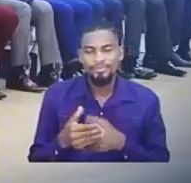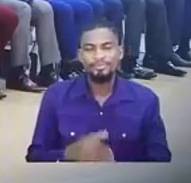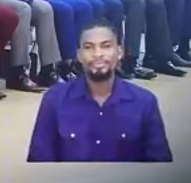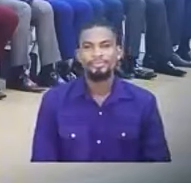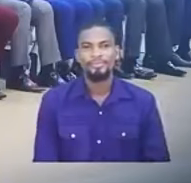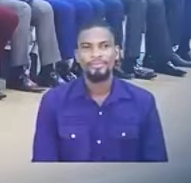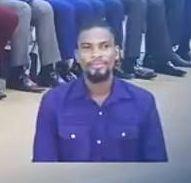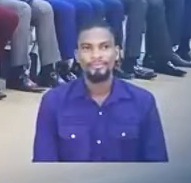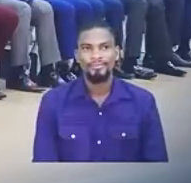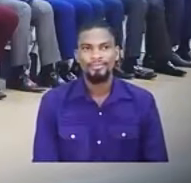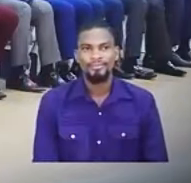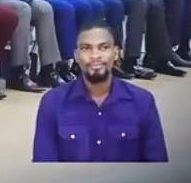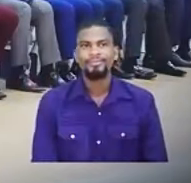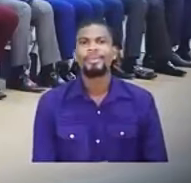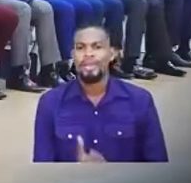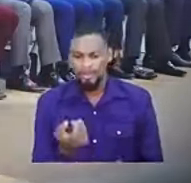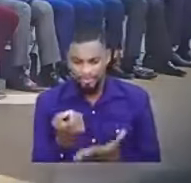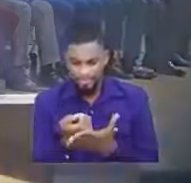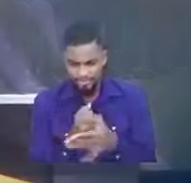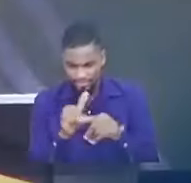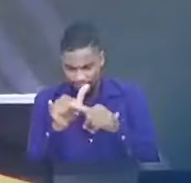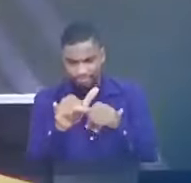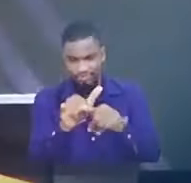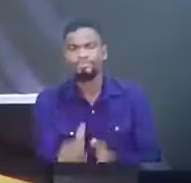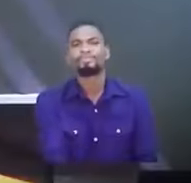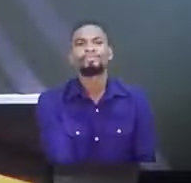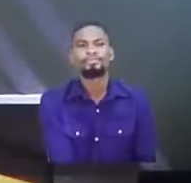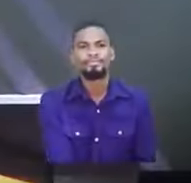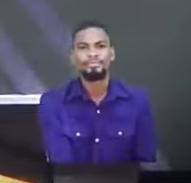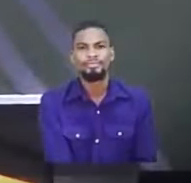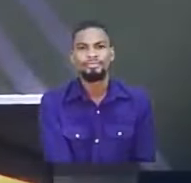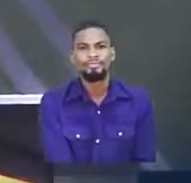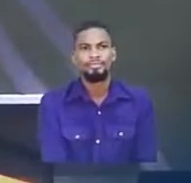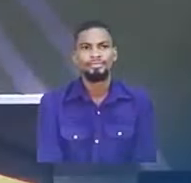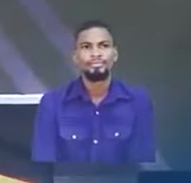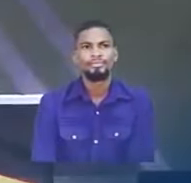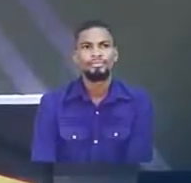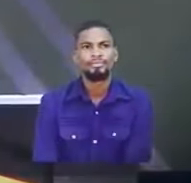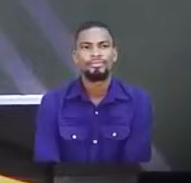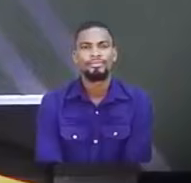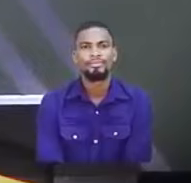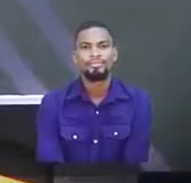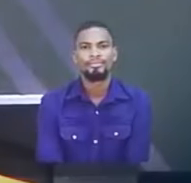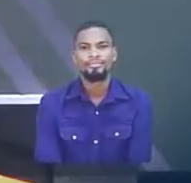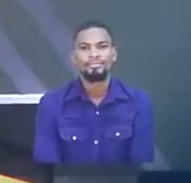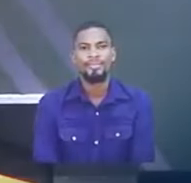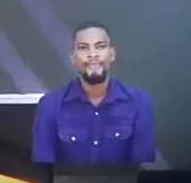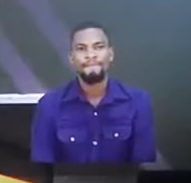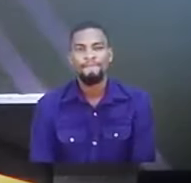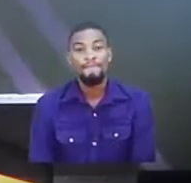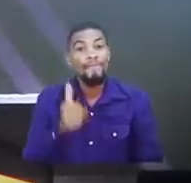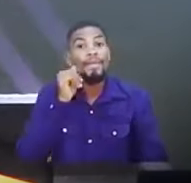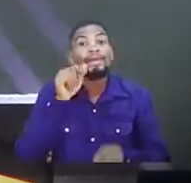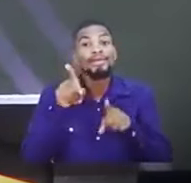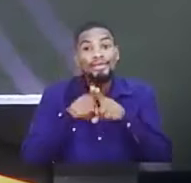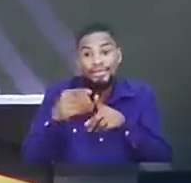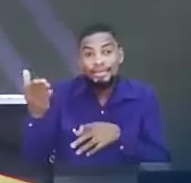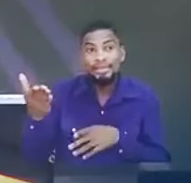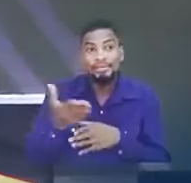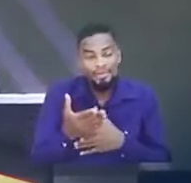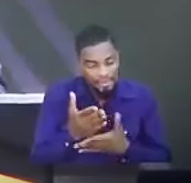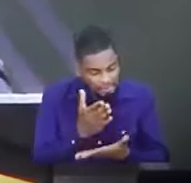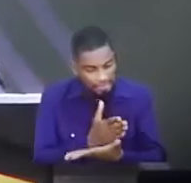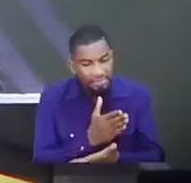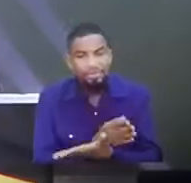Let's see what really happened when she came so close. She prepared the food. She thought she was just